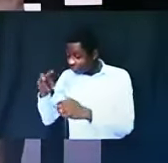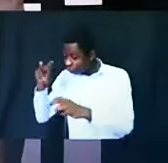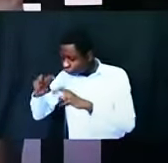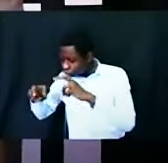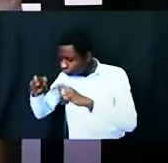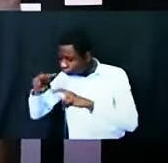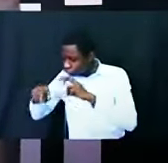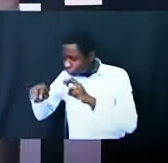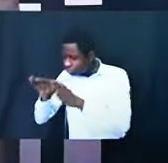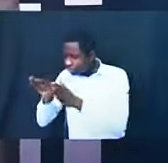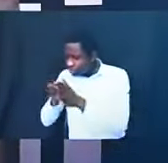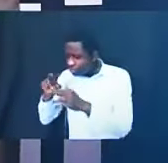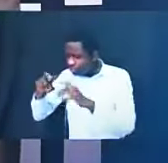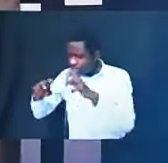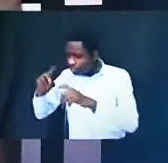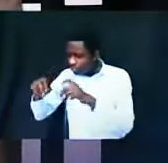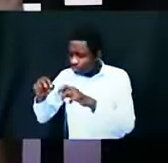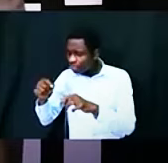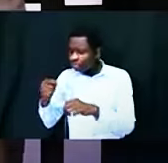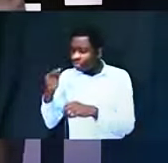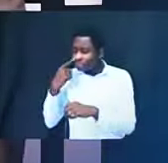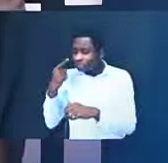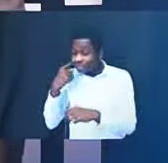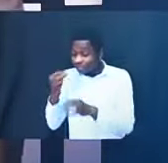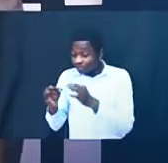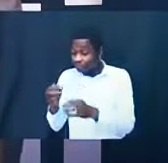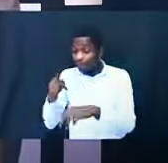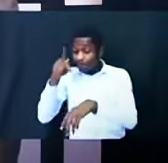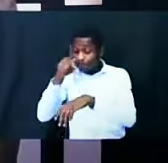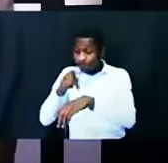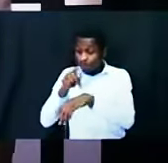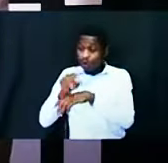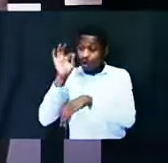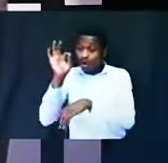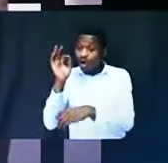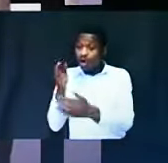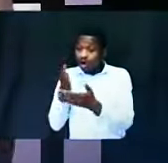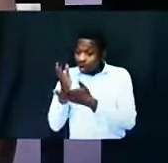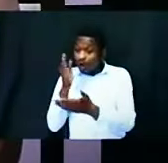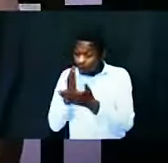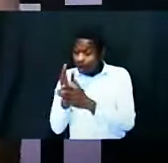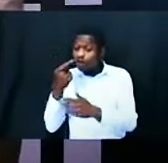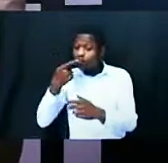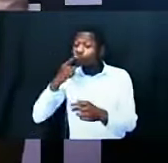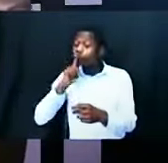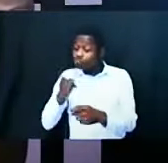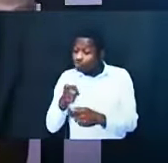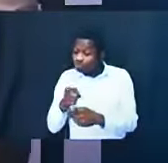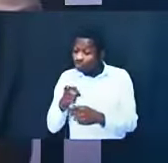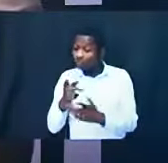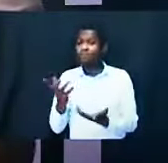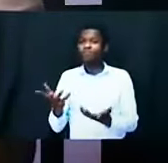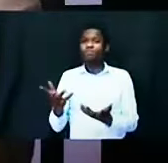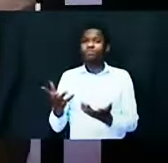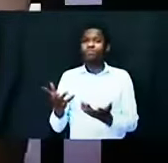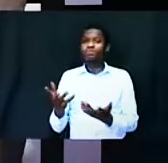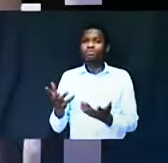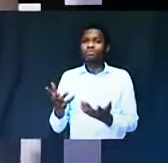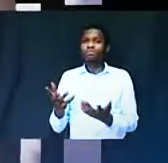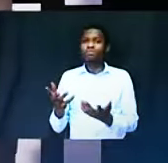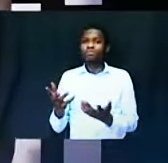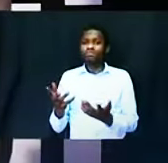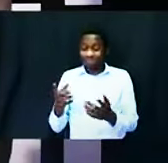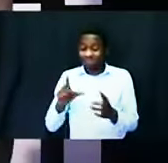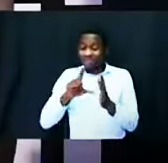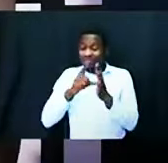ji asem no na da wo hwehwe trose no mu se nyoma no te sa ana. He preached the same message to